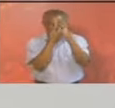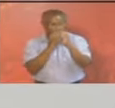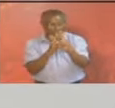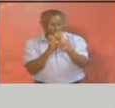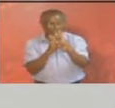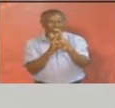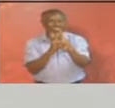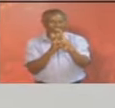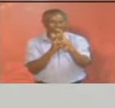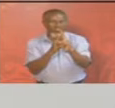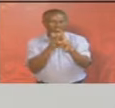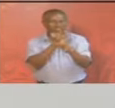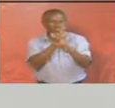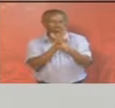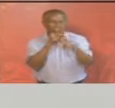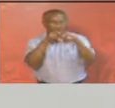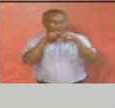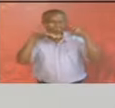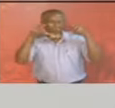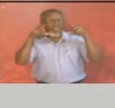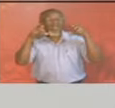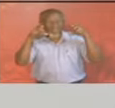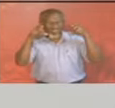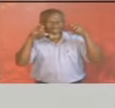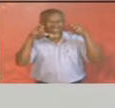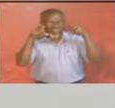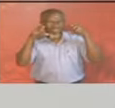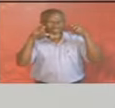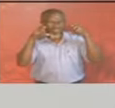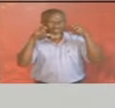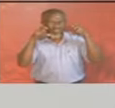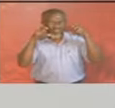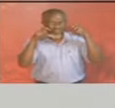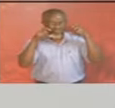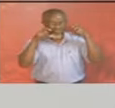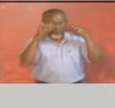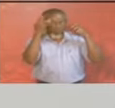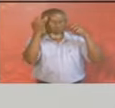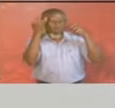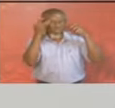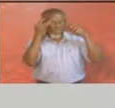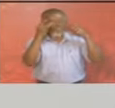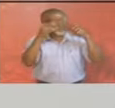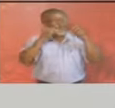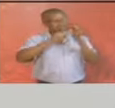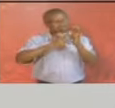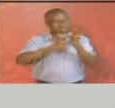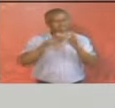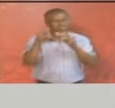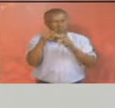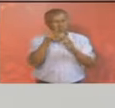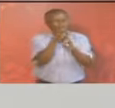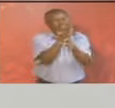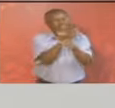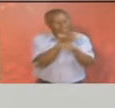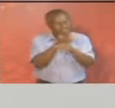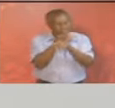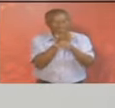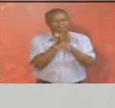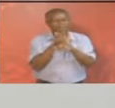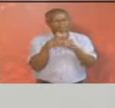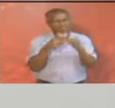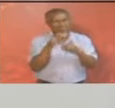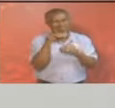you in similar manner by wearing the mask in the workplace, even though you're comfortable with your workmates.